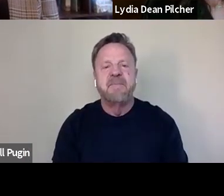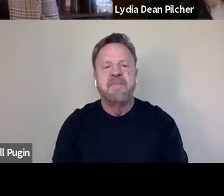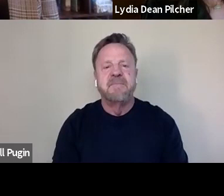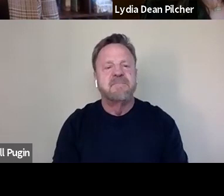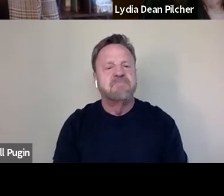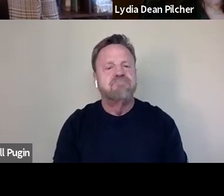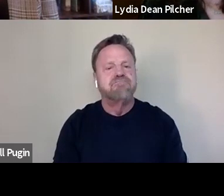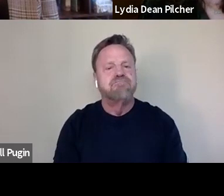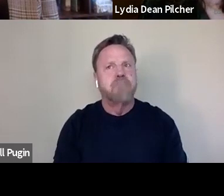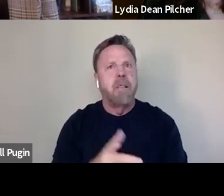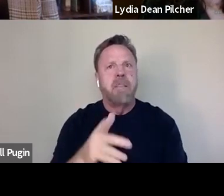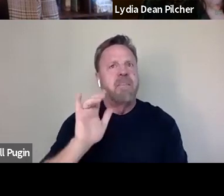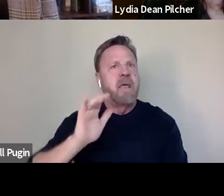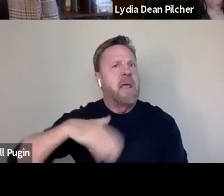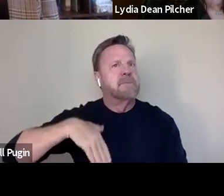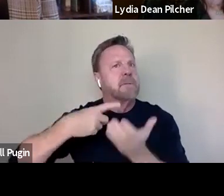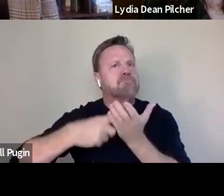That has not come up.